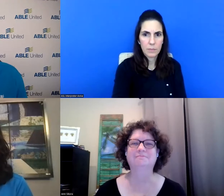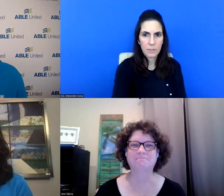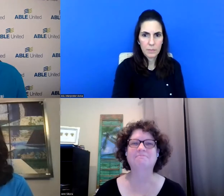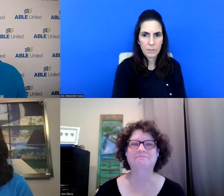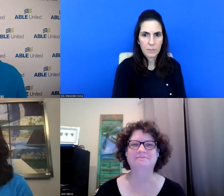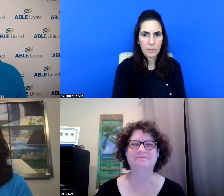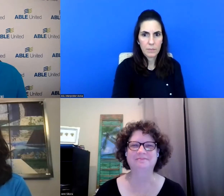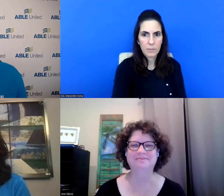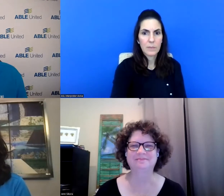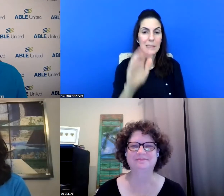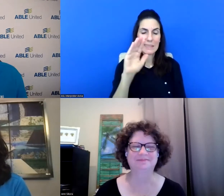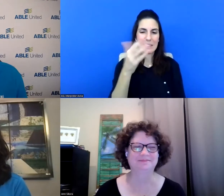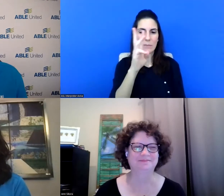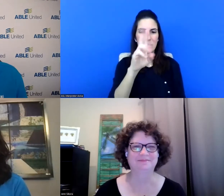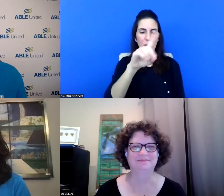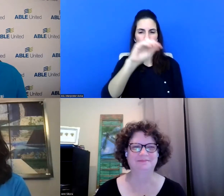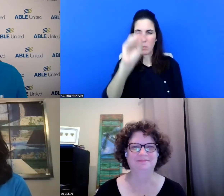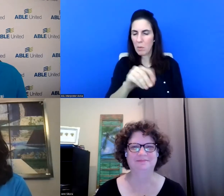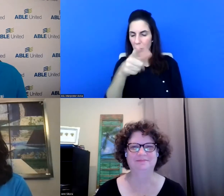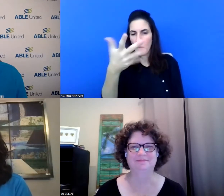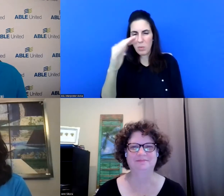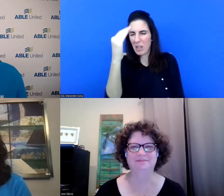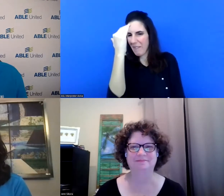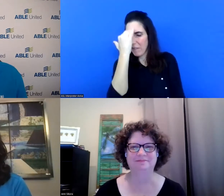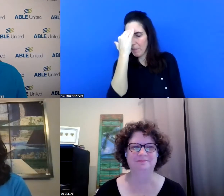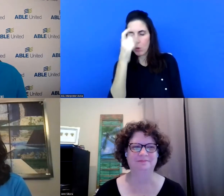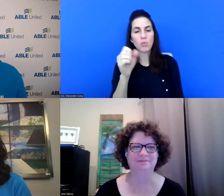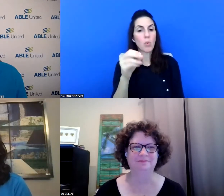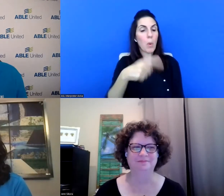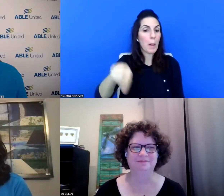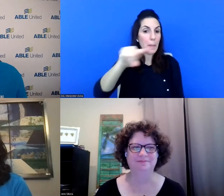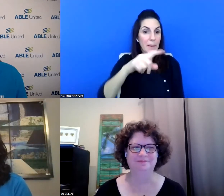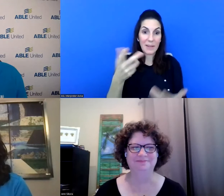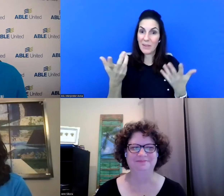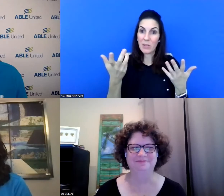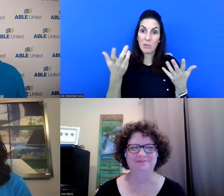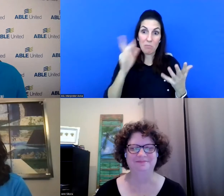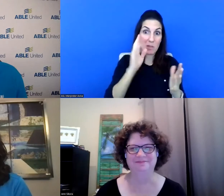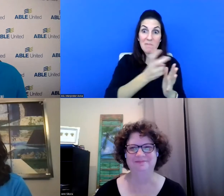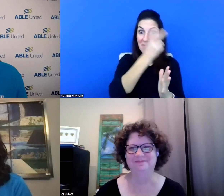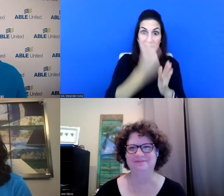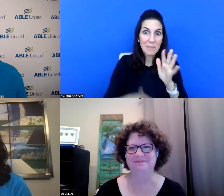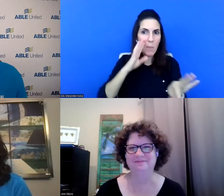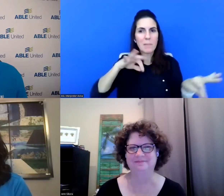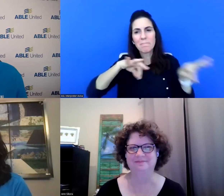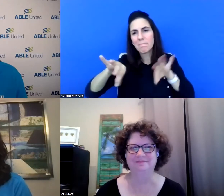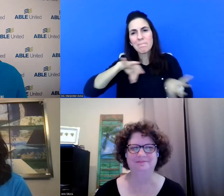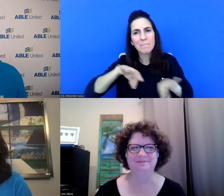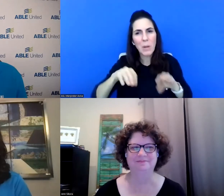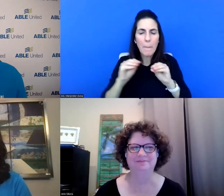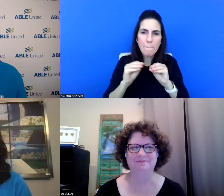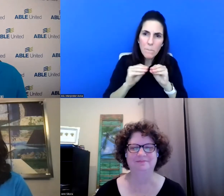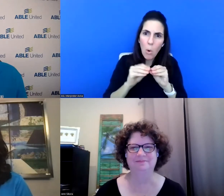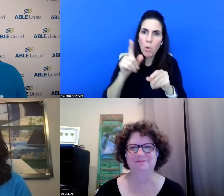about 61% of you are somewhat familiar. So you guys are in for a real treat today because we're going to help you get